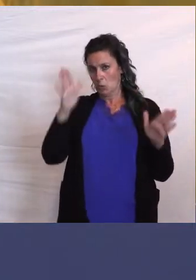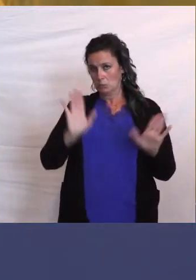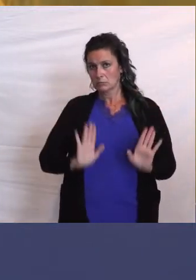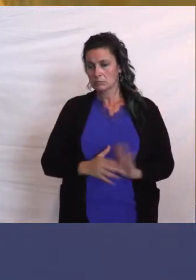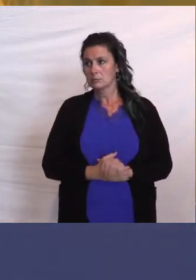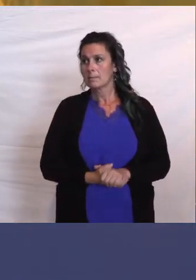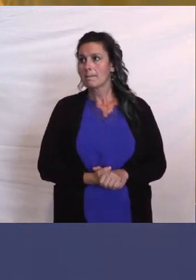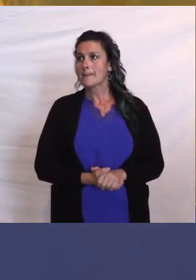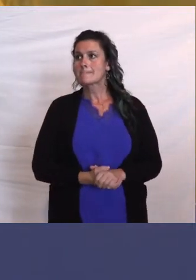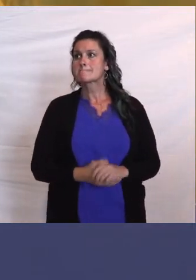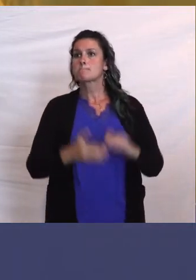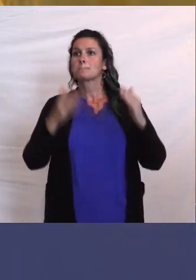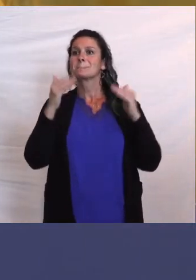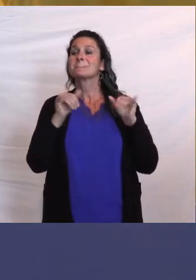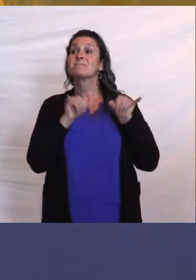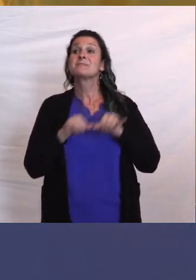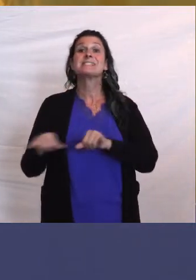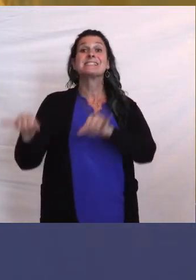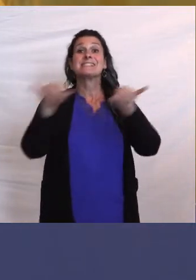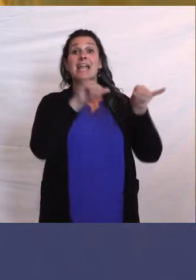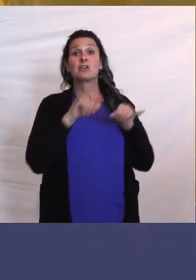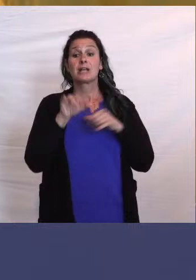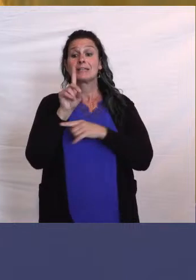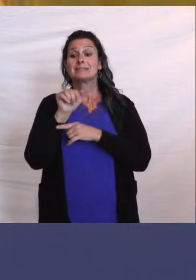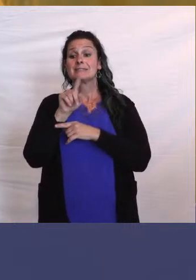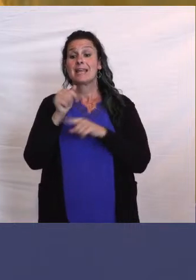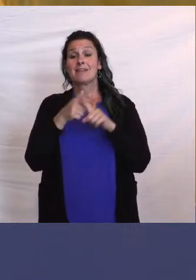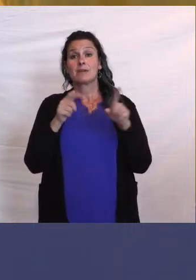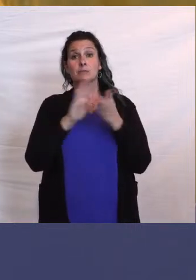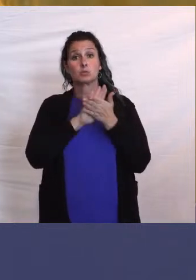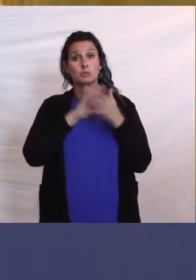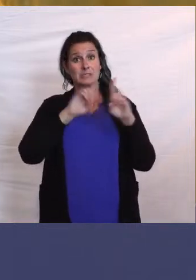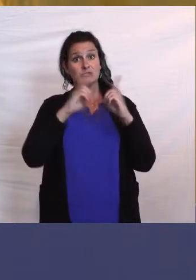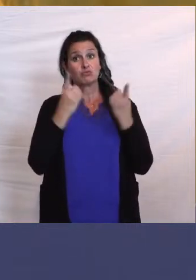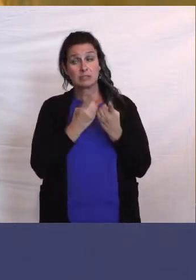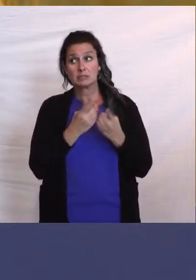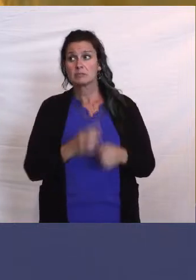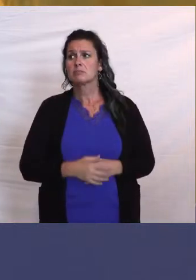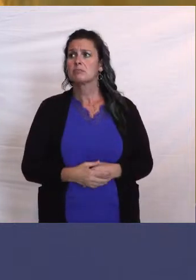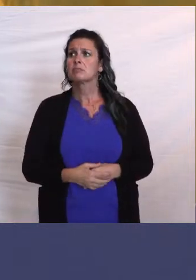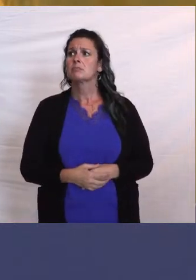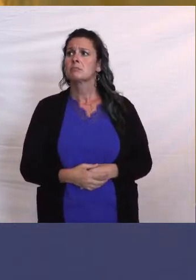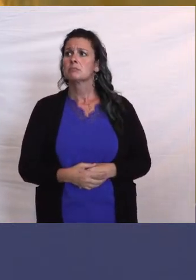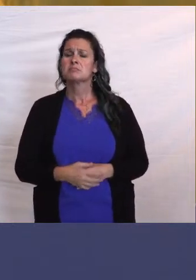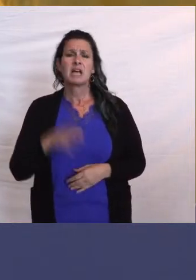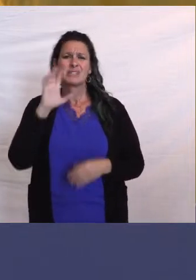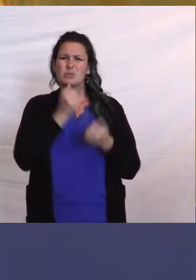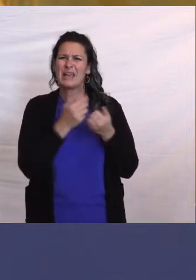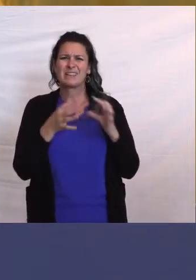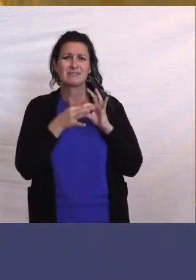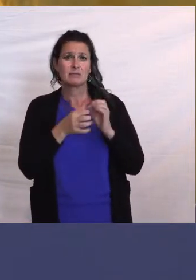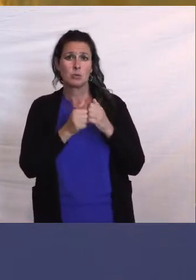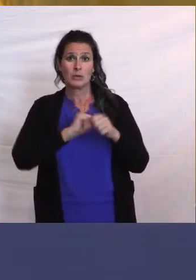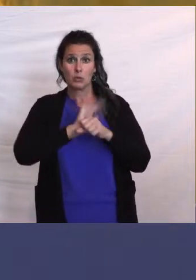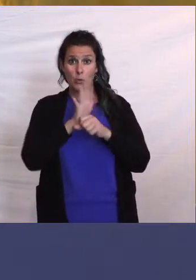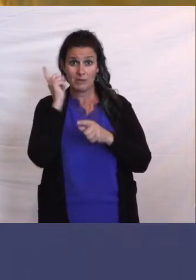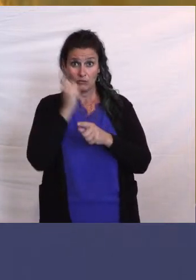In terms of standardizing the data that we get out of districts, and I assume this is anything related to COVID, right?